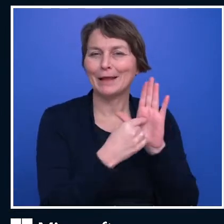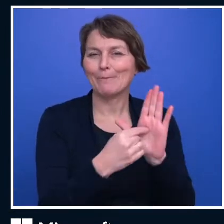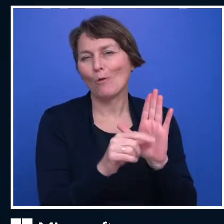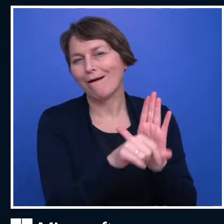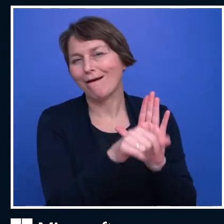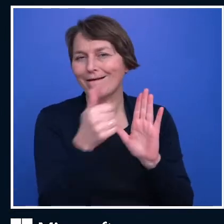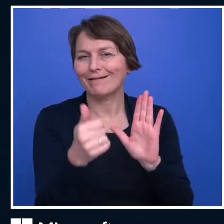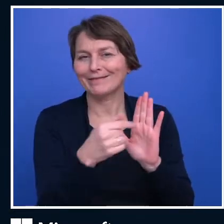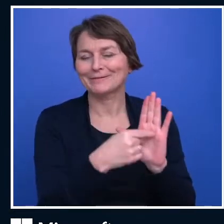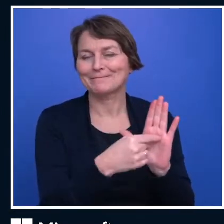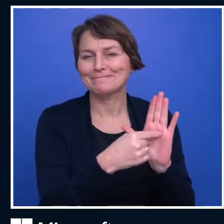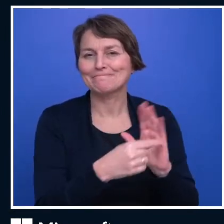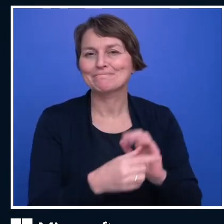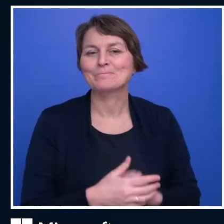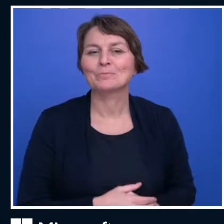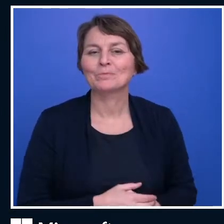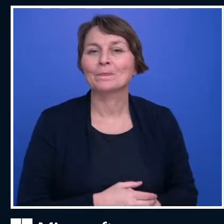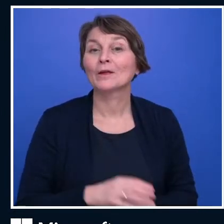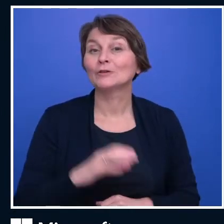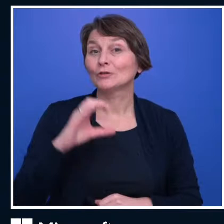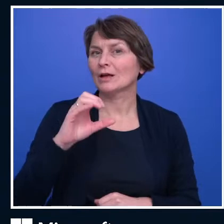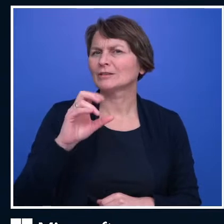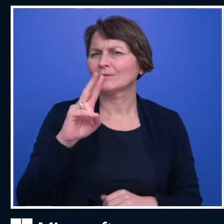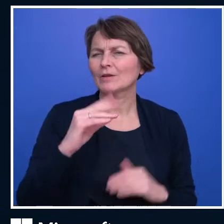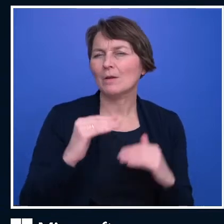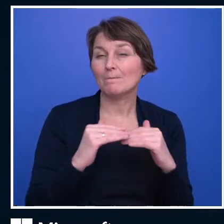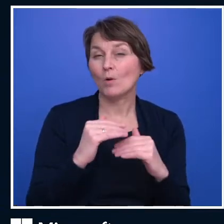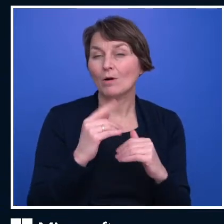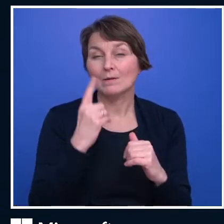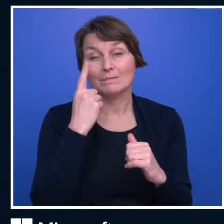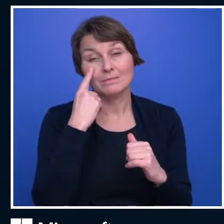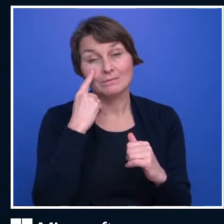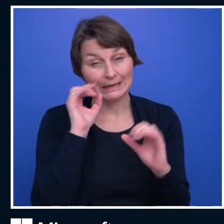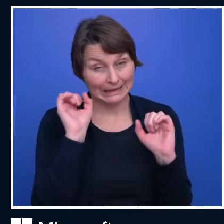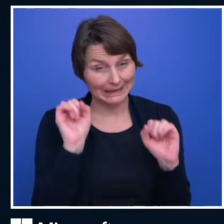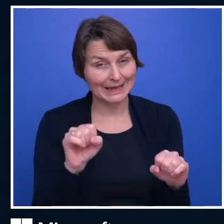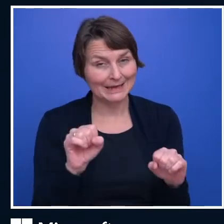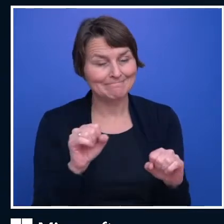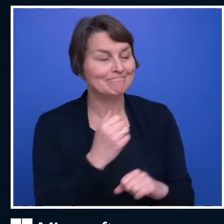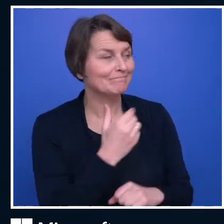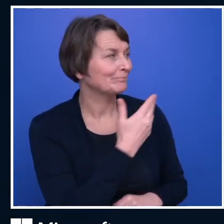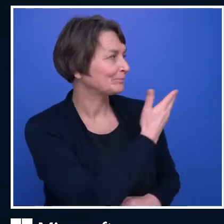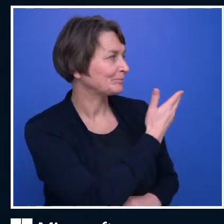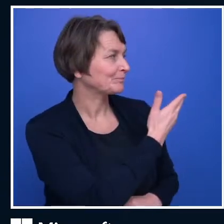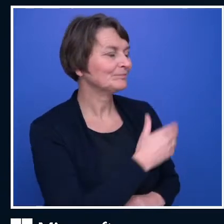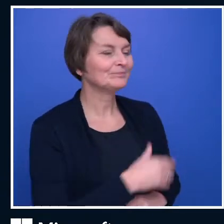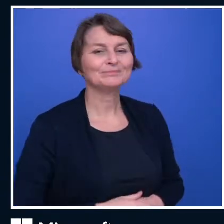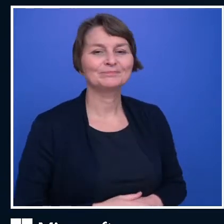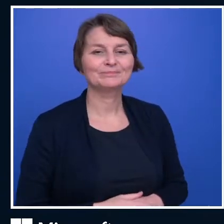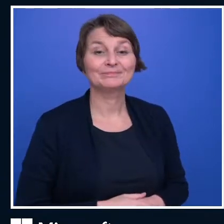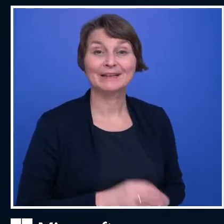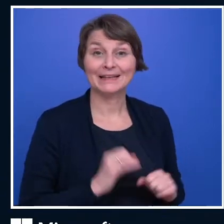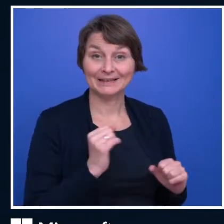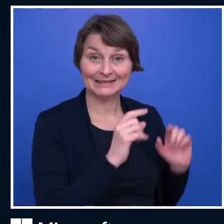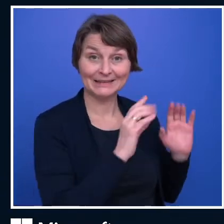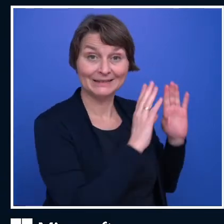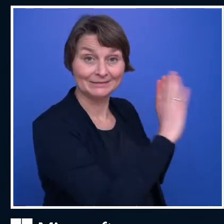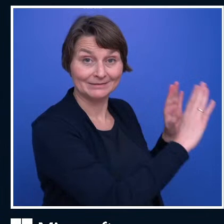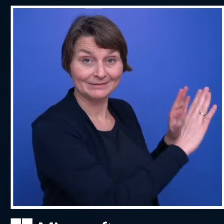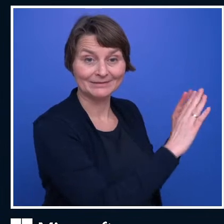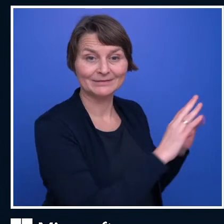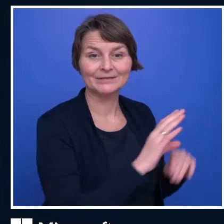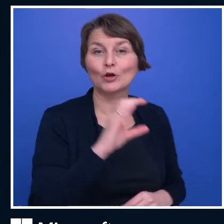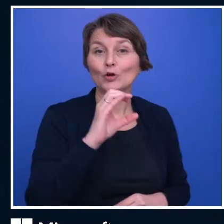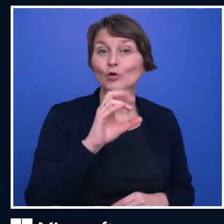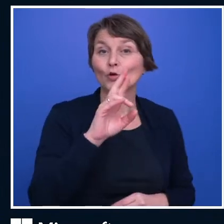an even greater challenge. Could it tell the difference between a crow and a raven? And so in